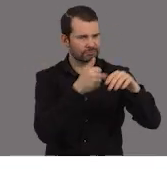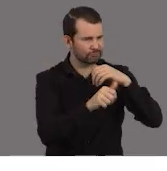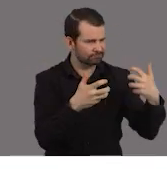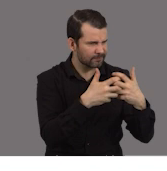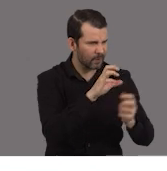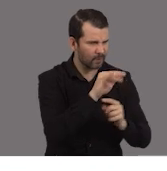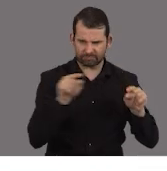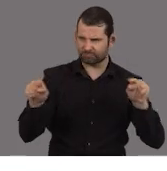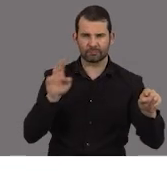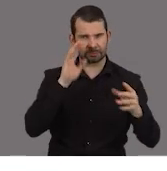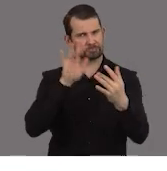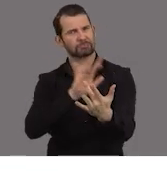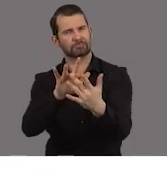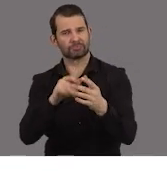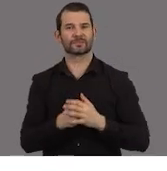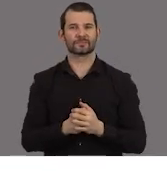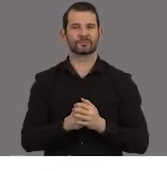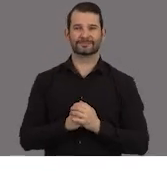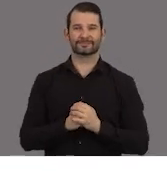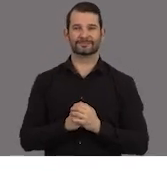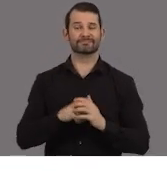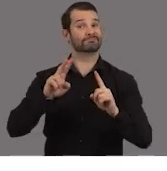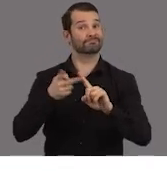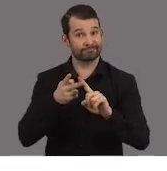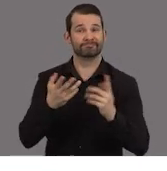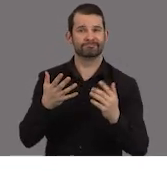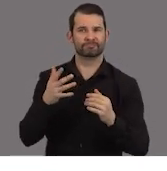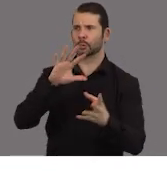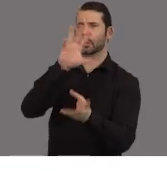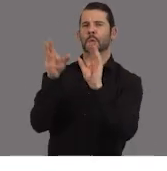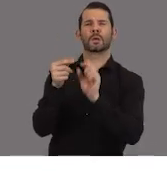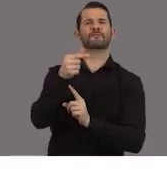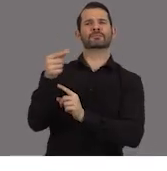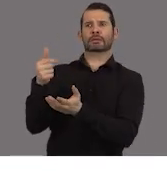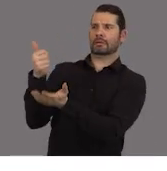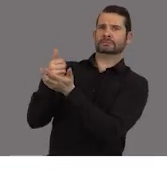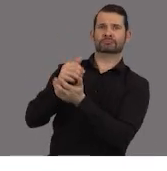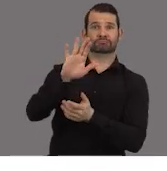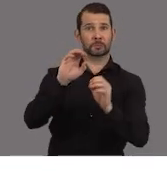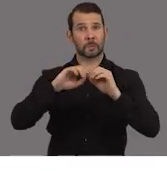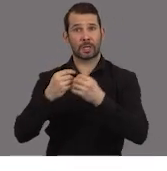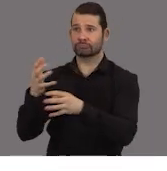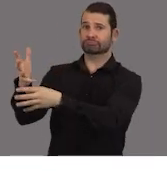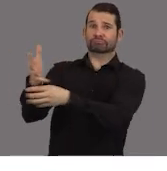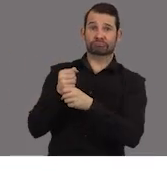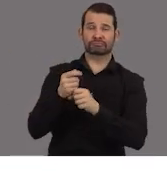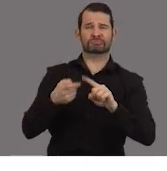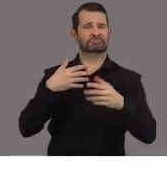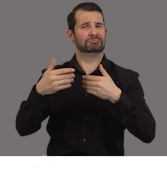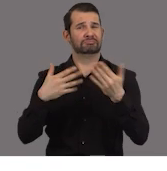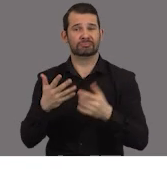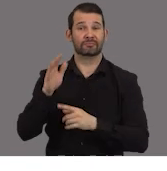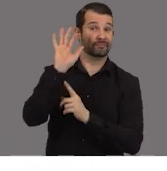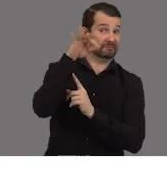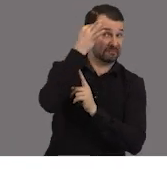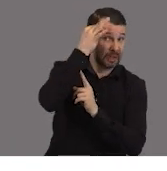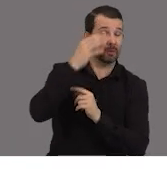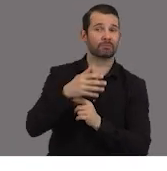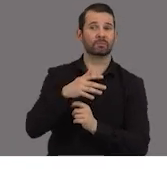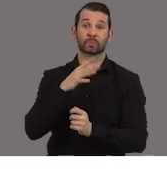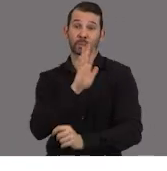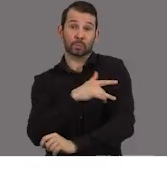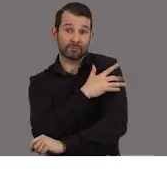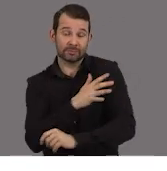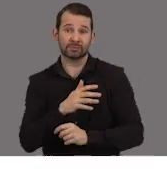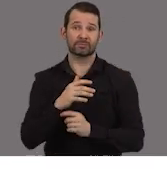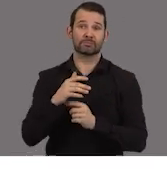under your COIN. 2. The total government assistance your organization received from either a federal,